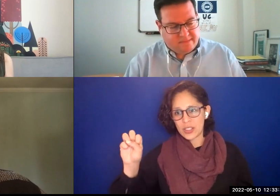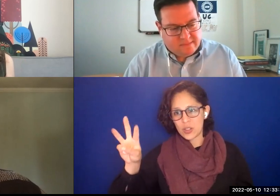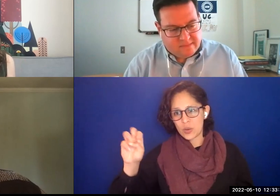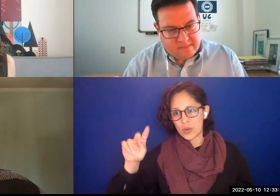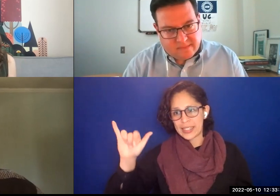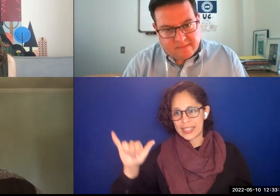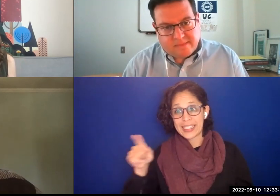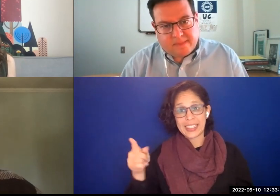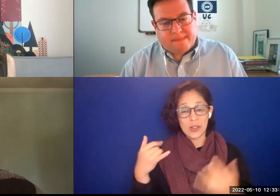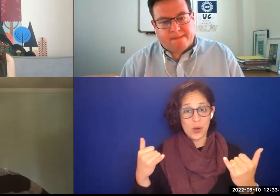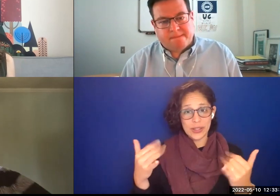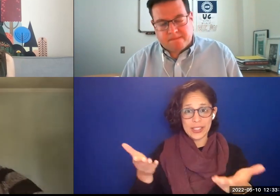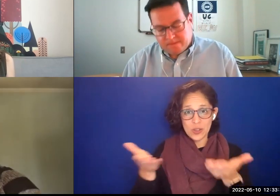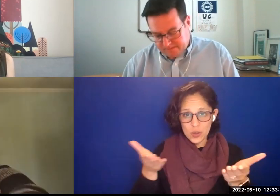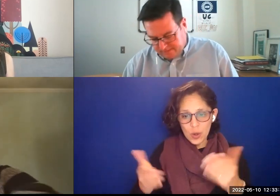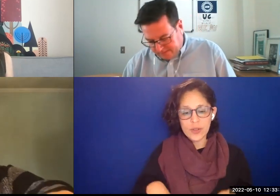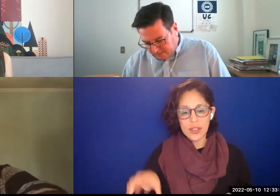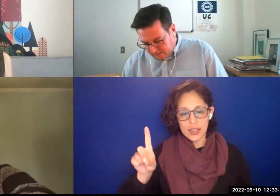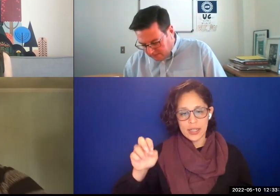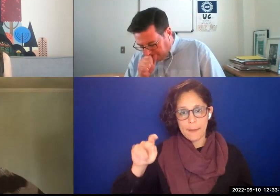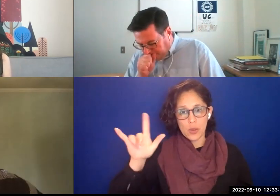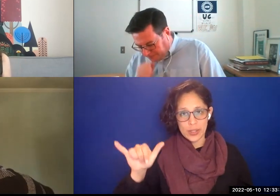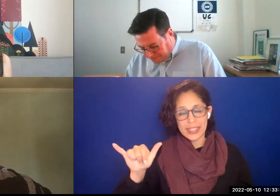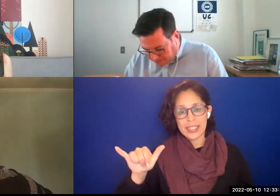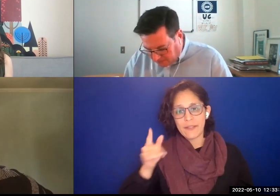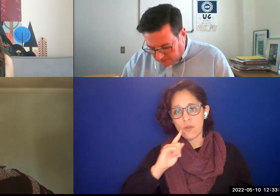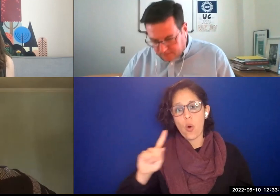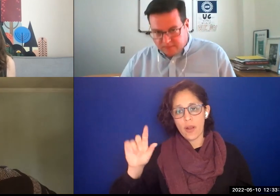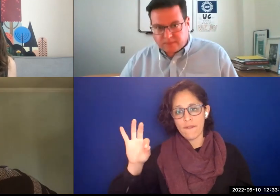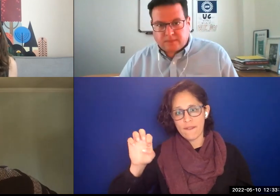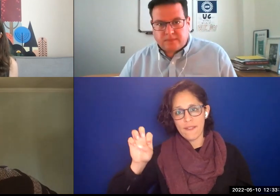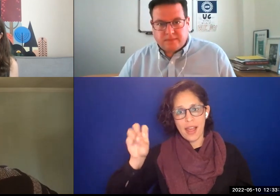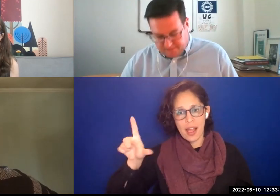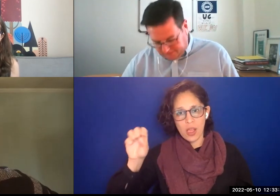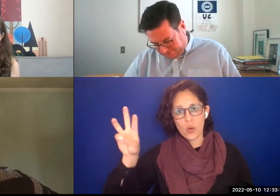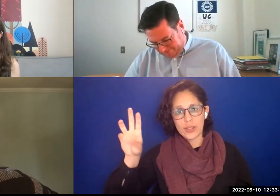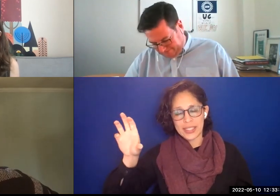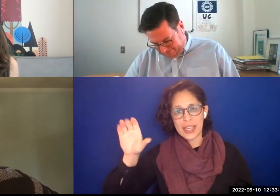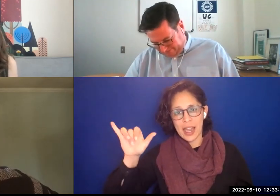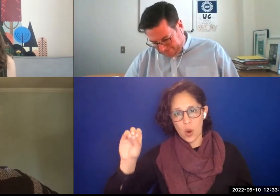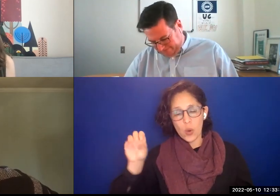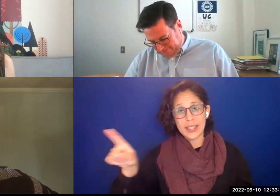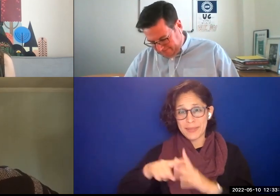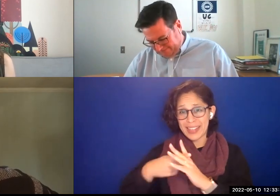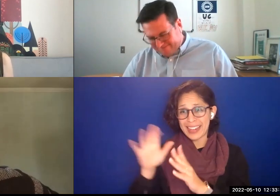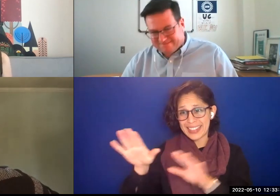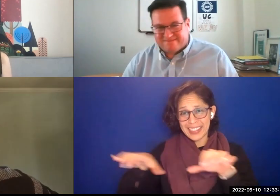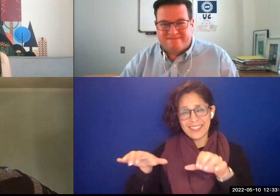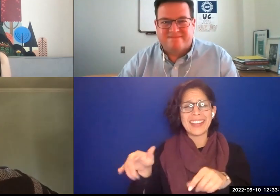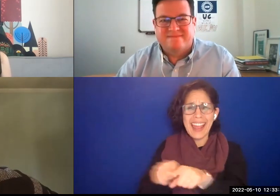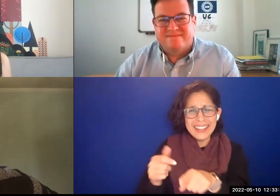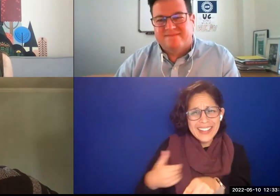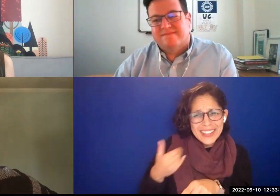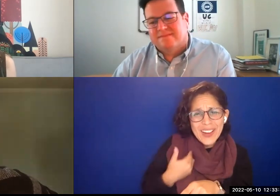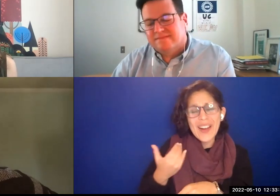as the Deputy Organizing Director of the AFL-CIO. Christian began his union activity as a young man as a